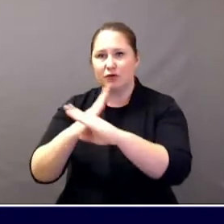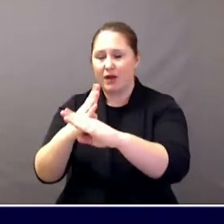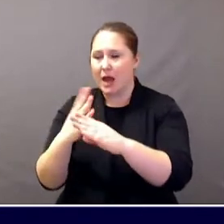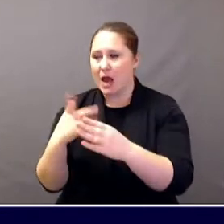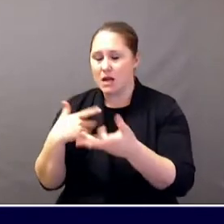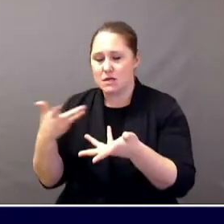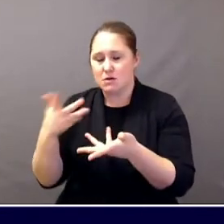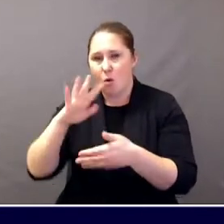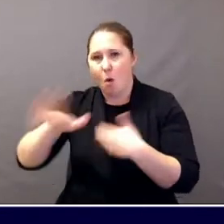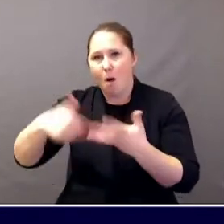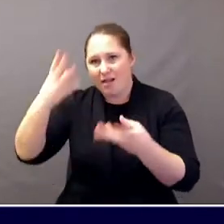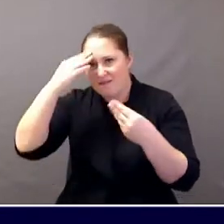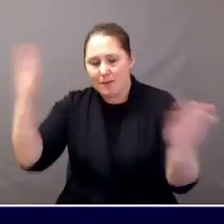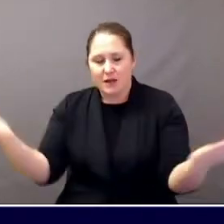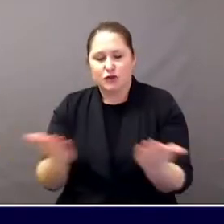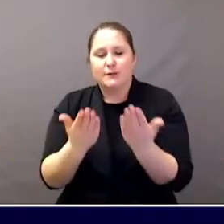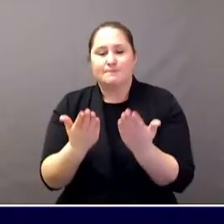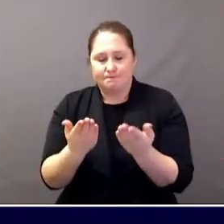I see.